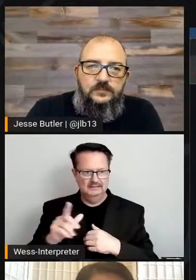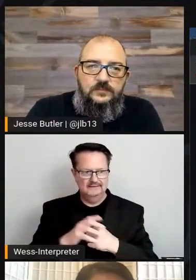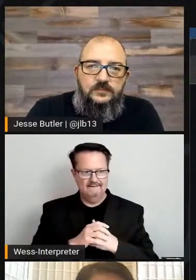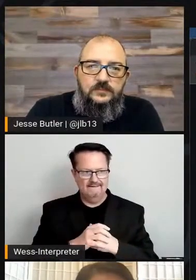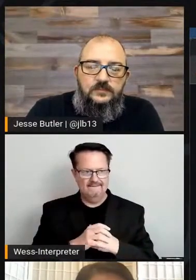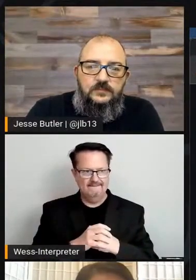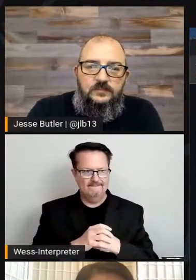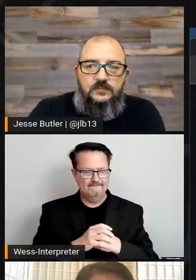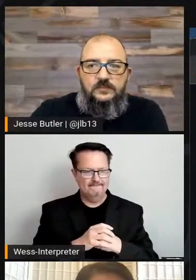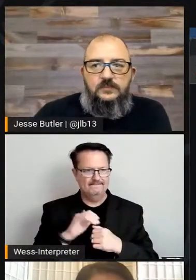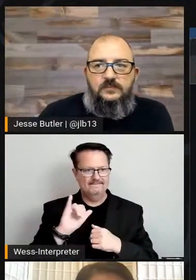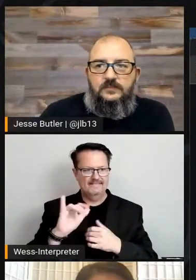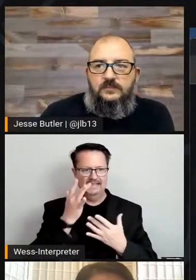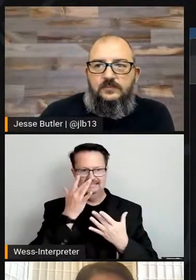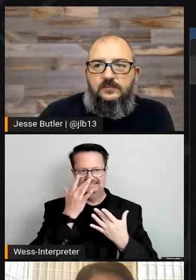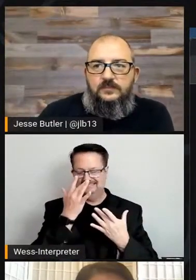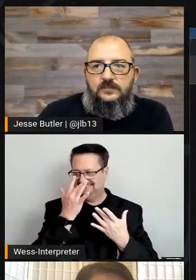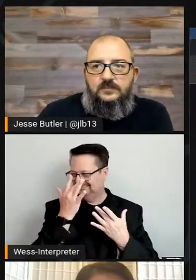that is interesting.